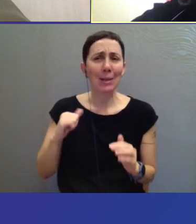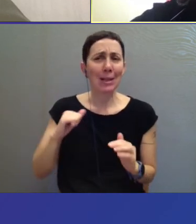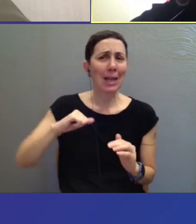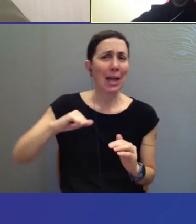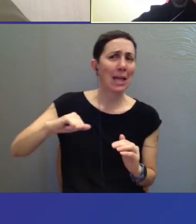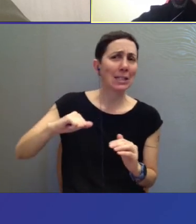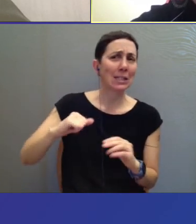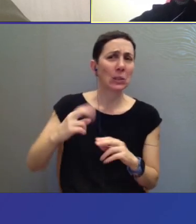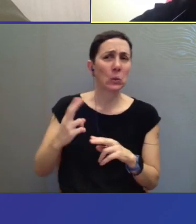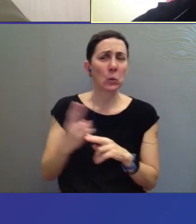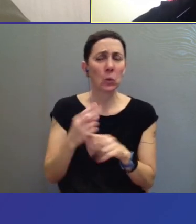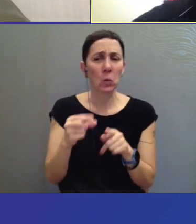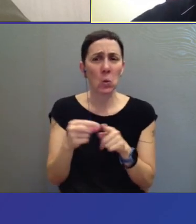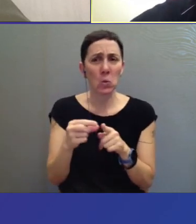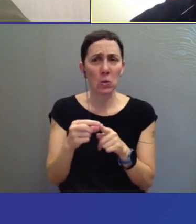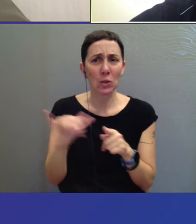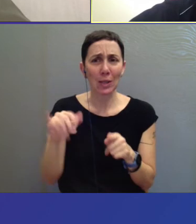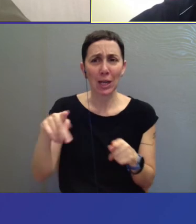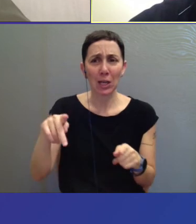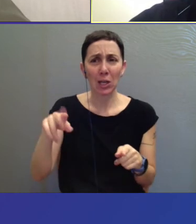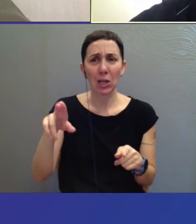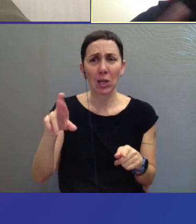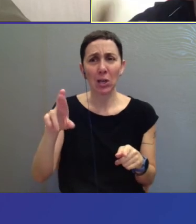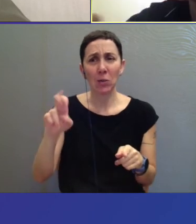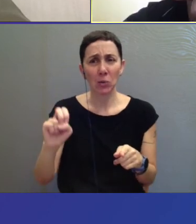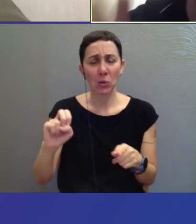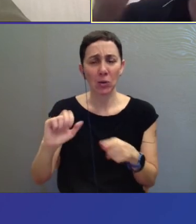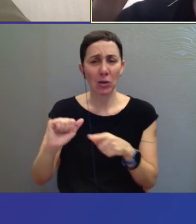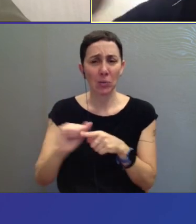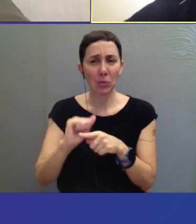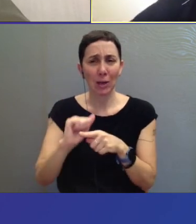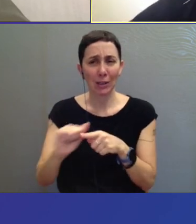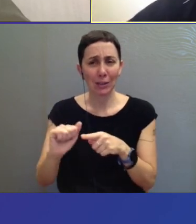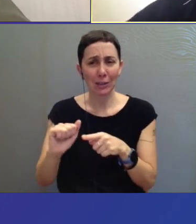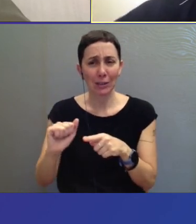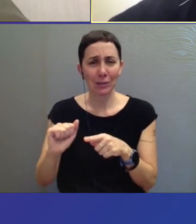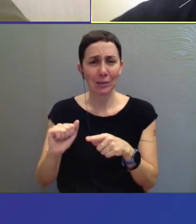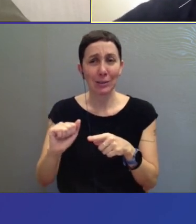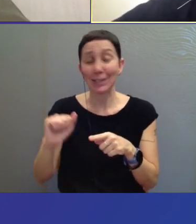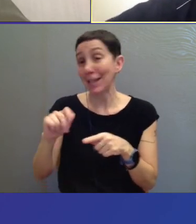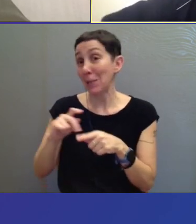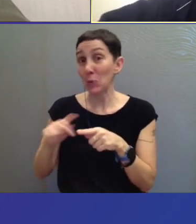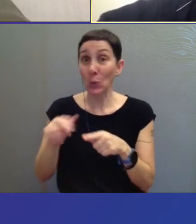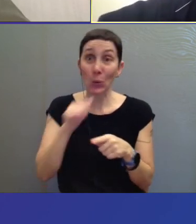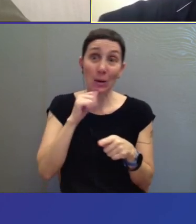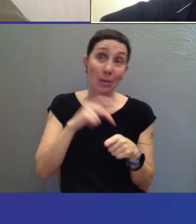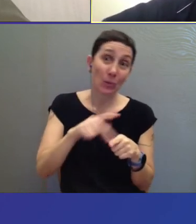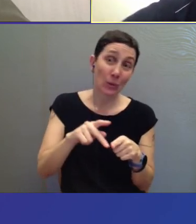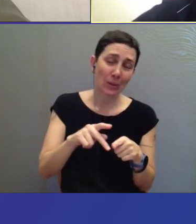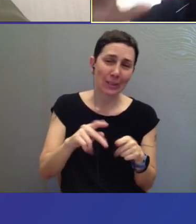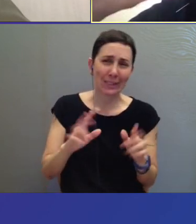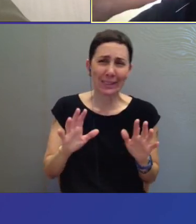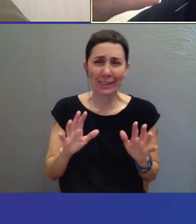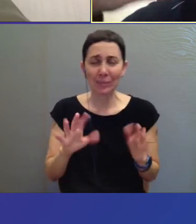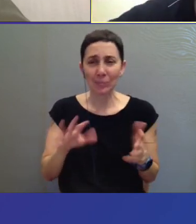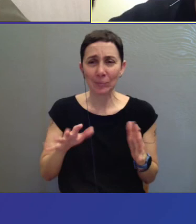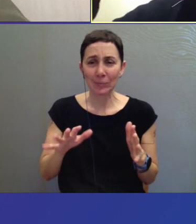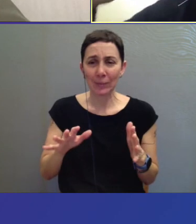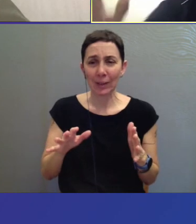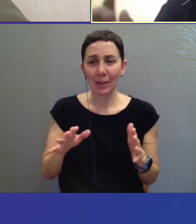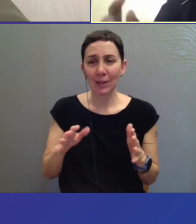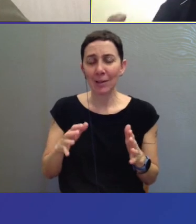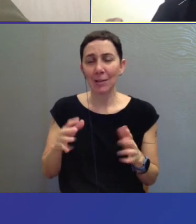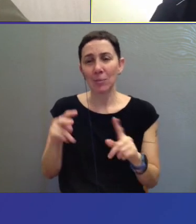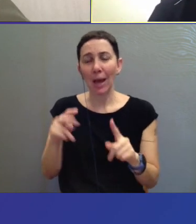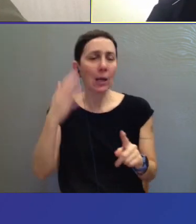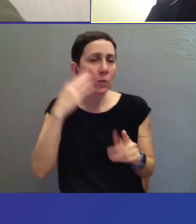words like pure practice or not. So it's just something, it's perspective. I do know